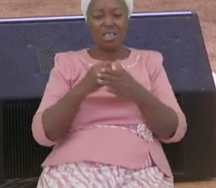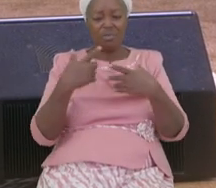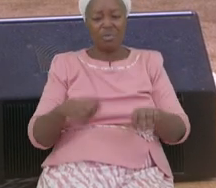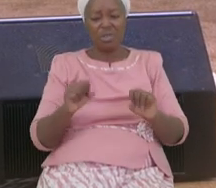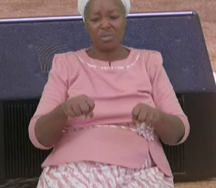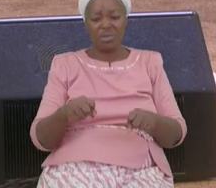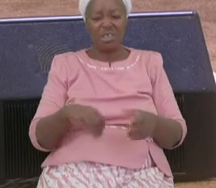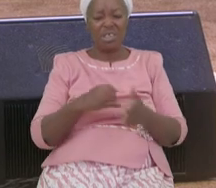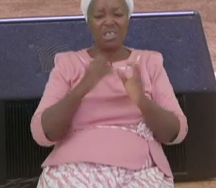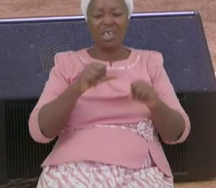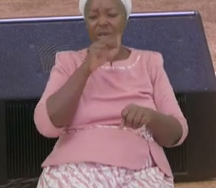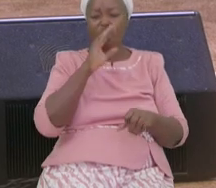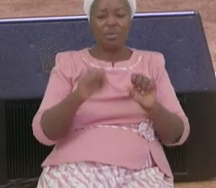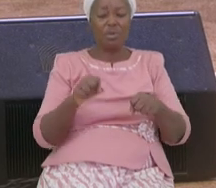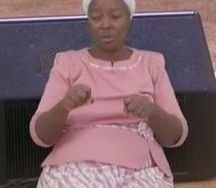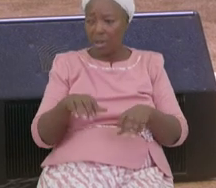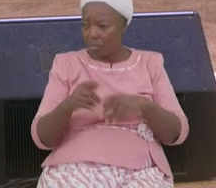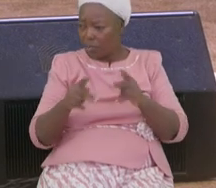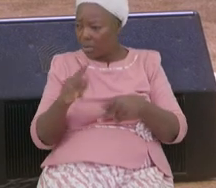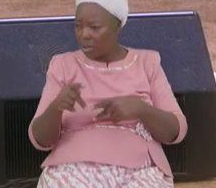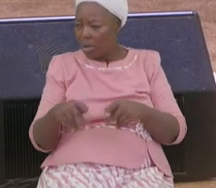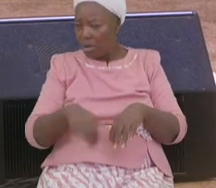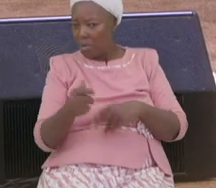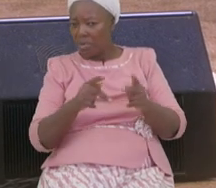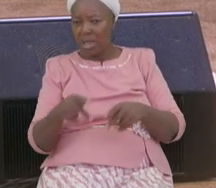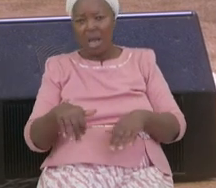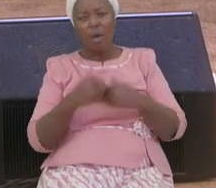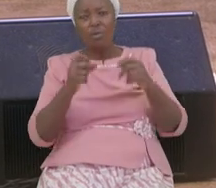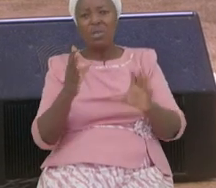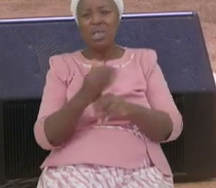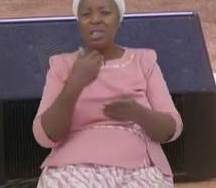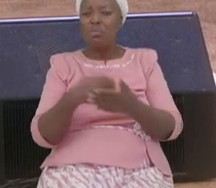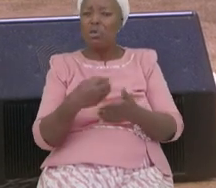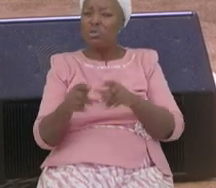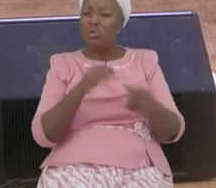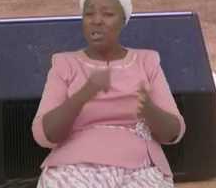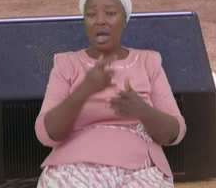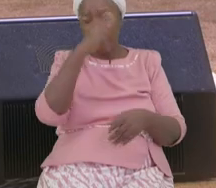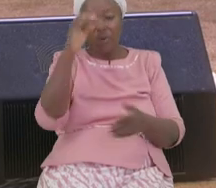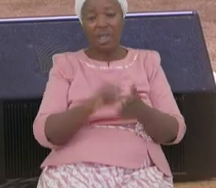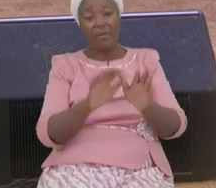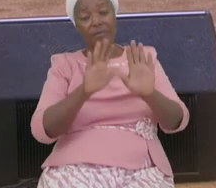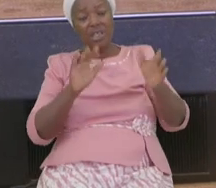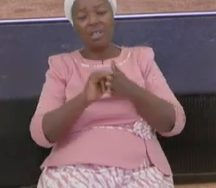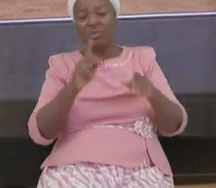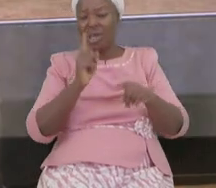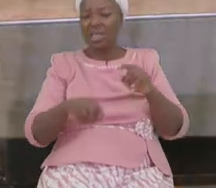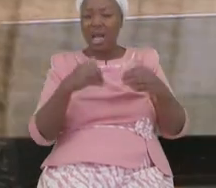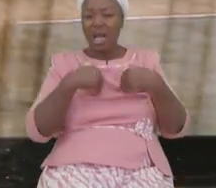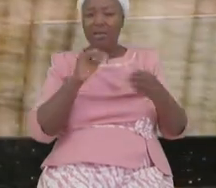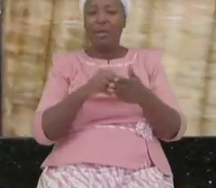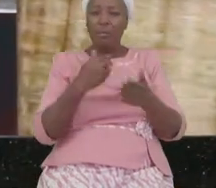people say, where are you going to get the resources? And because you fear, you might not have the